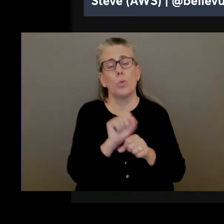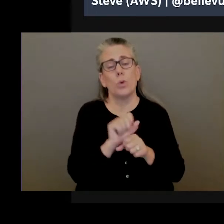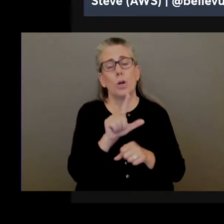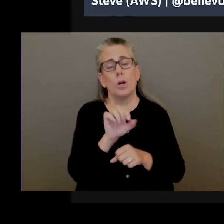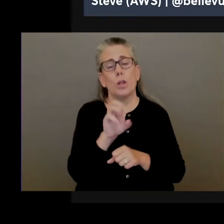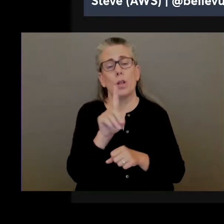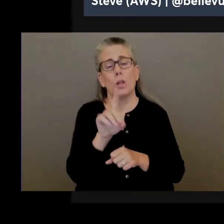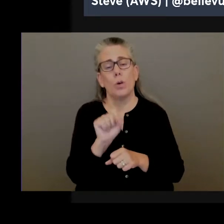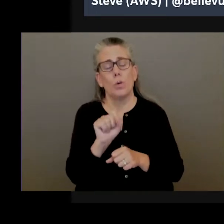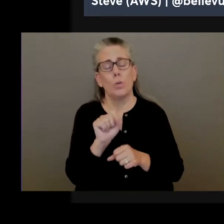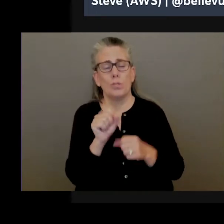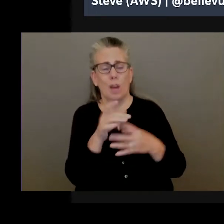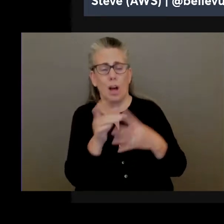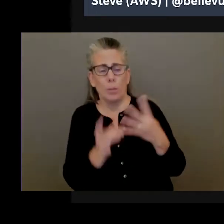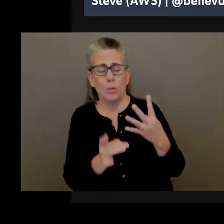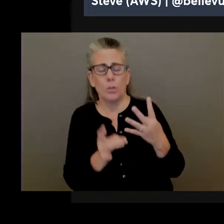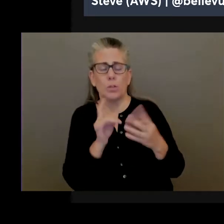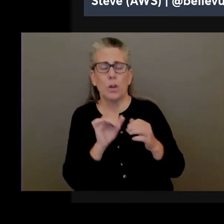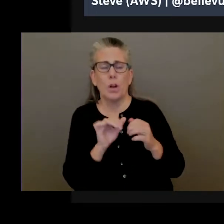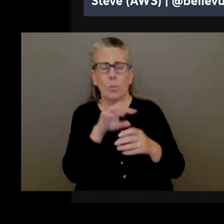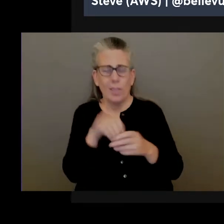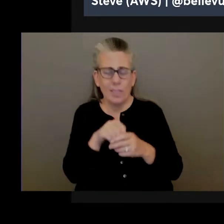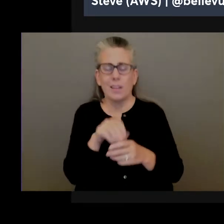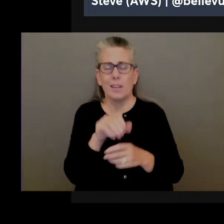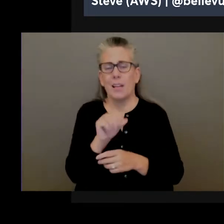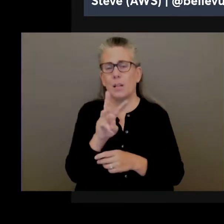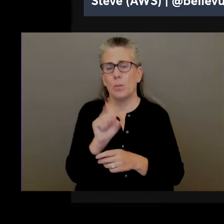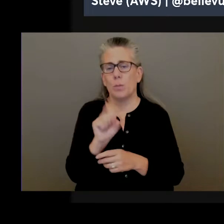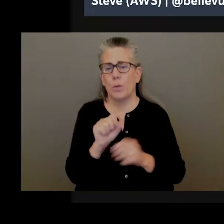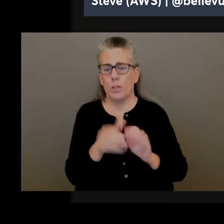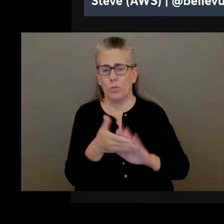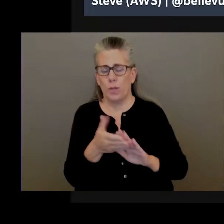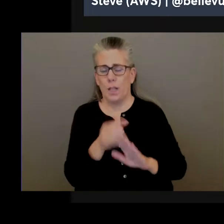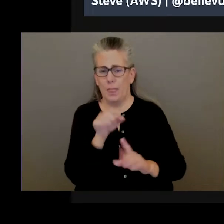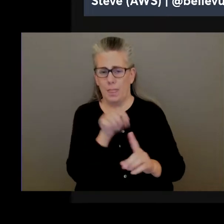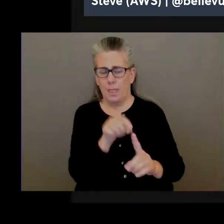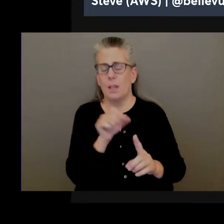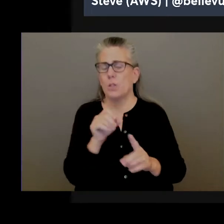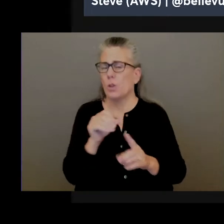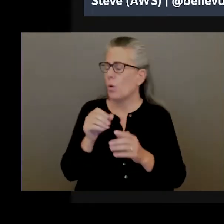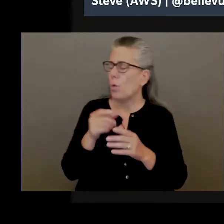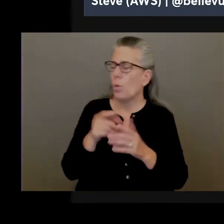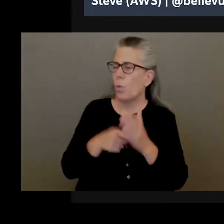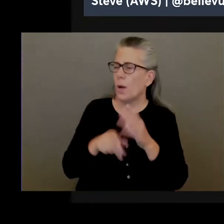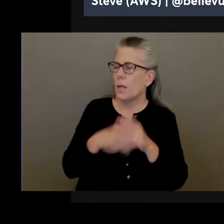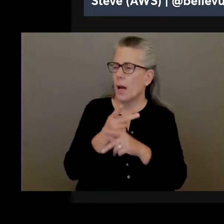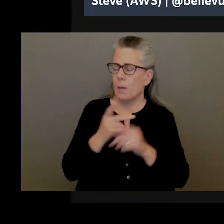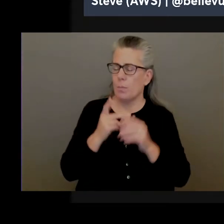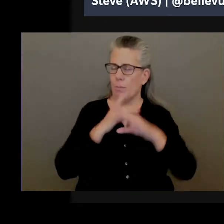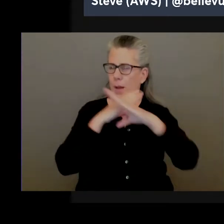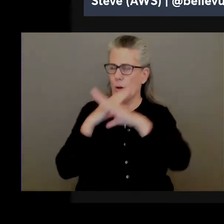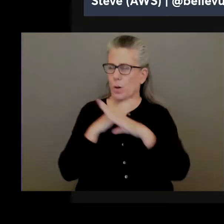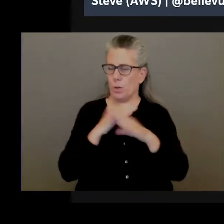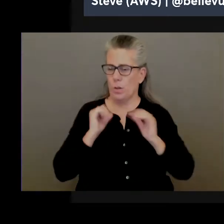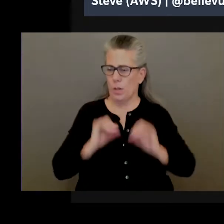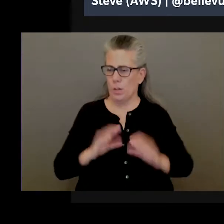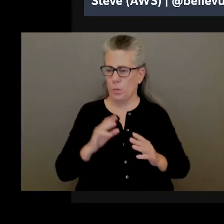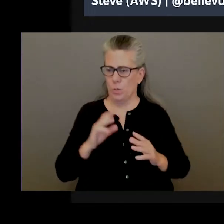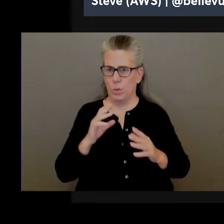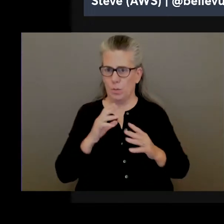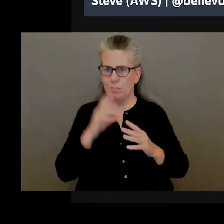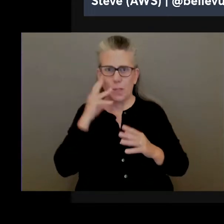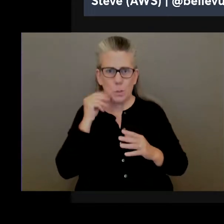options, let's step back a little bit, talk about what kind of barriers do these customers typically face today, and how are we helping solve those